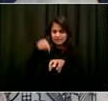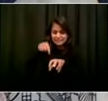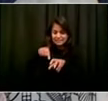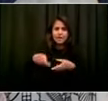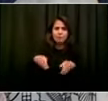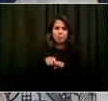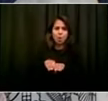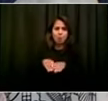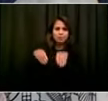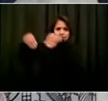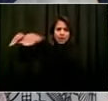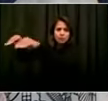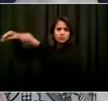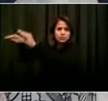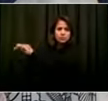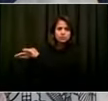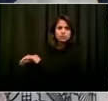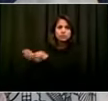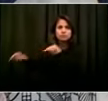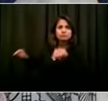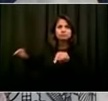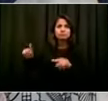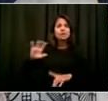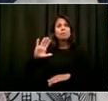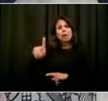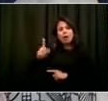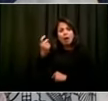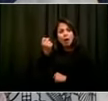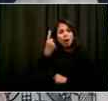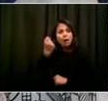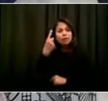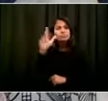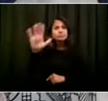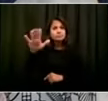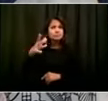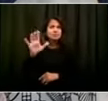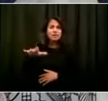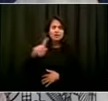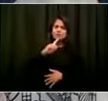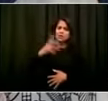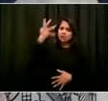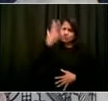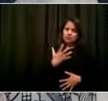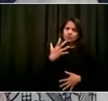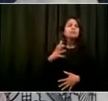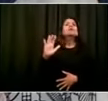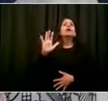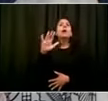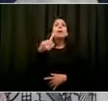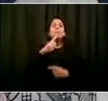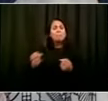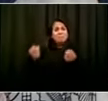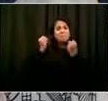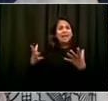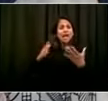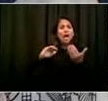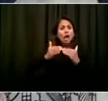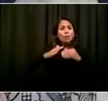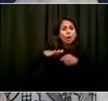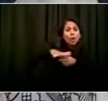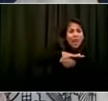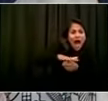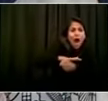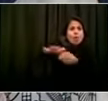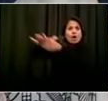it in the zip code are just plain fine. Unfortunately, what we're seeing is some crossover to other areas as well surrounding.